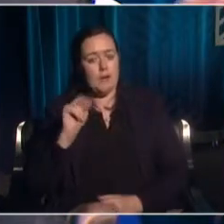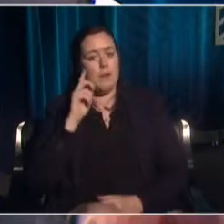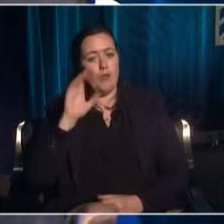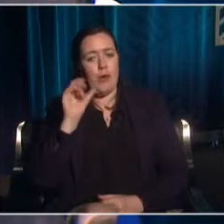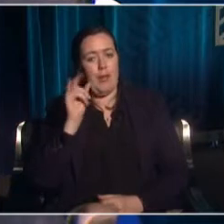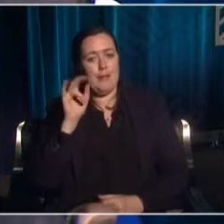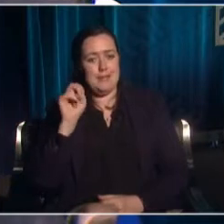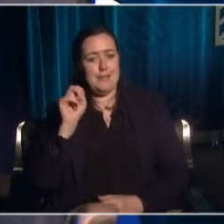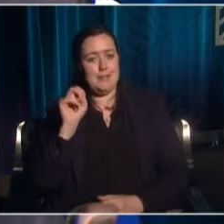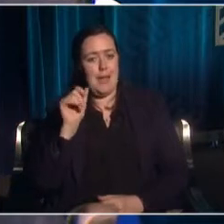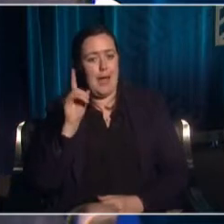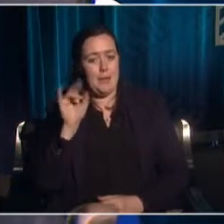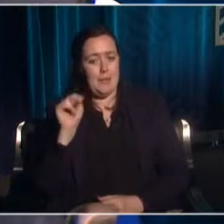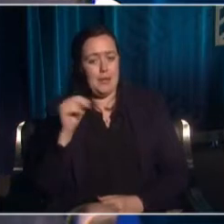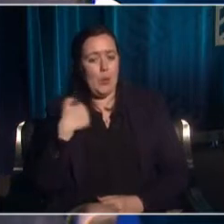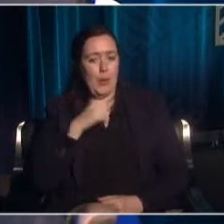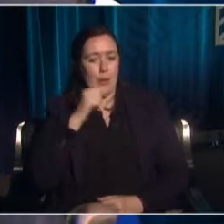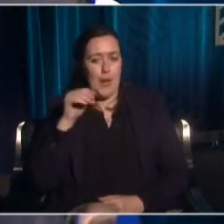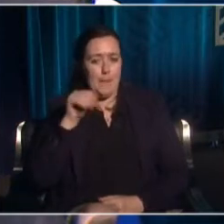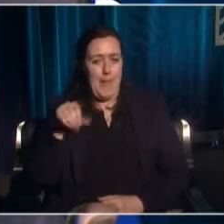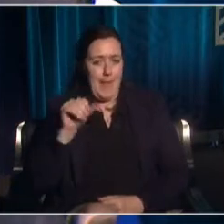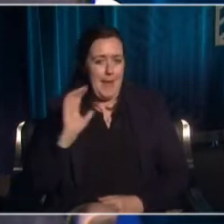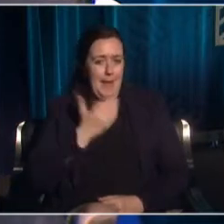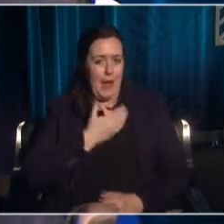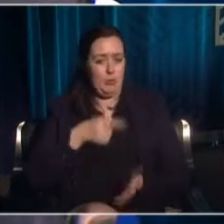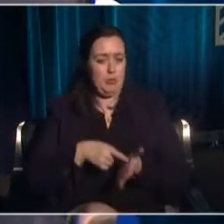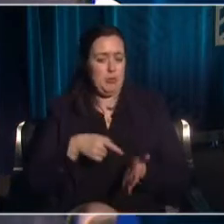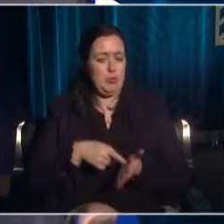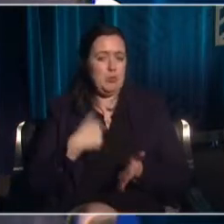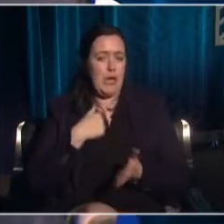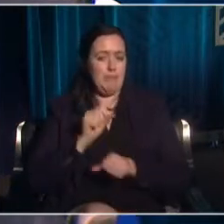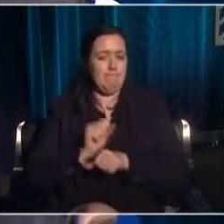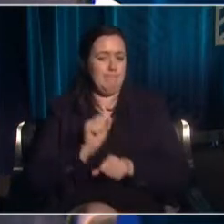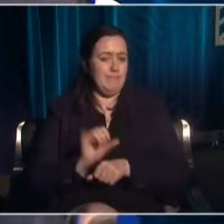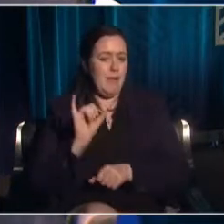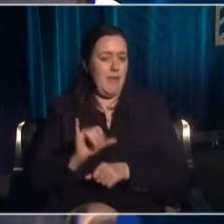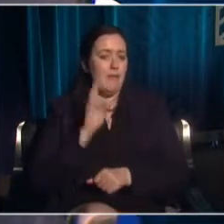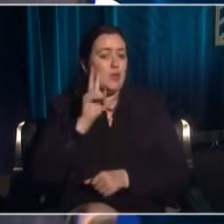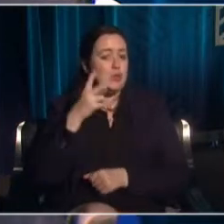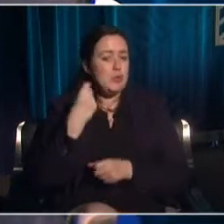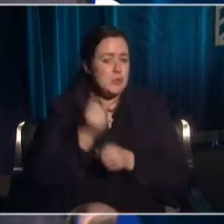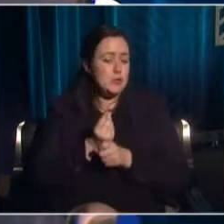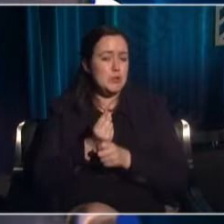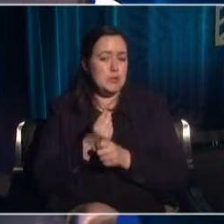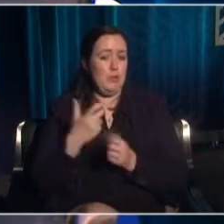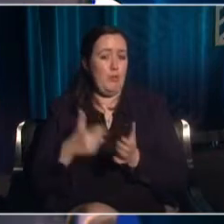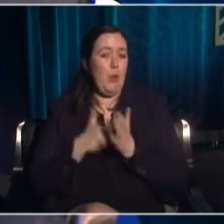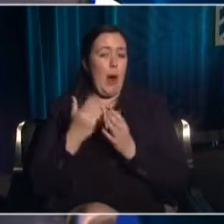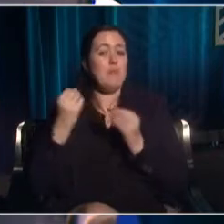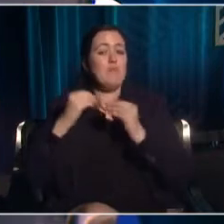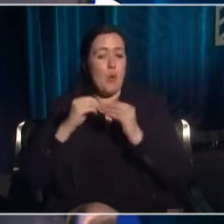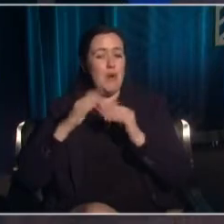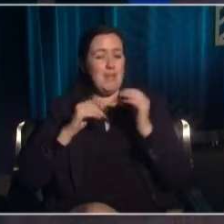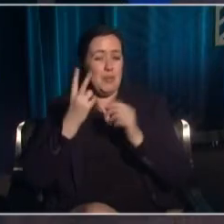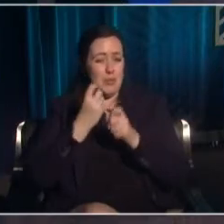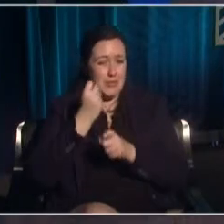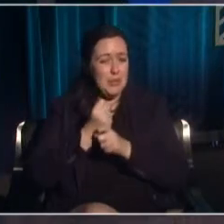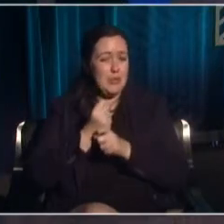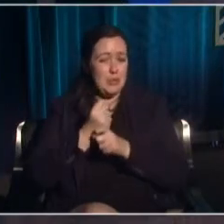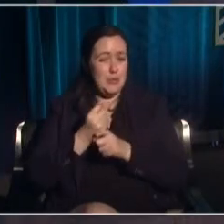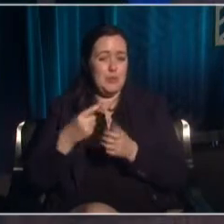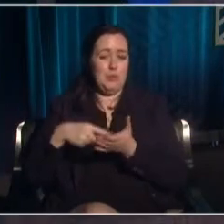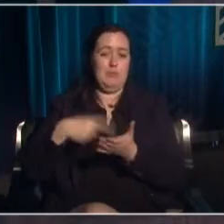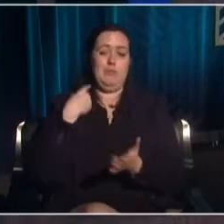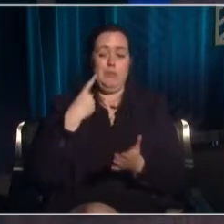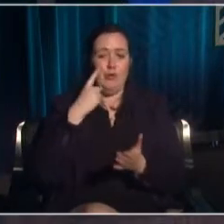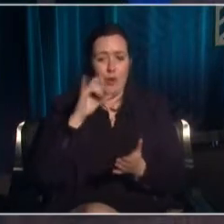arrears for our UN dues. And I worked on that issue for 2 years, and it took us longer than that to get our dues paid. So it's never an easy time on foreign aid.